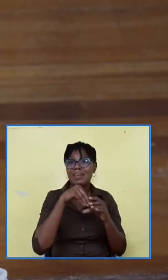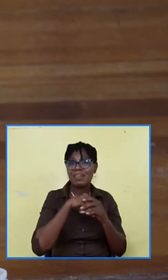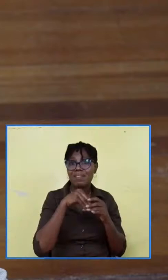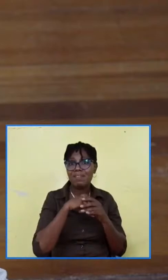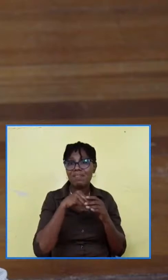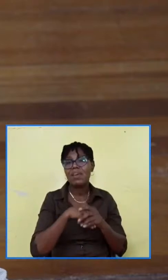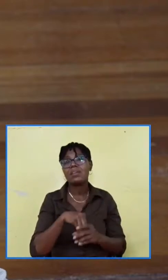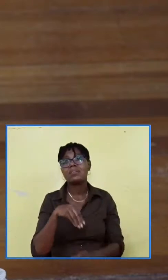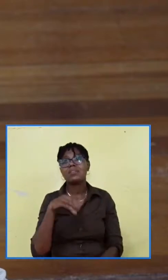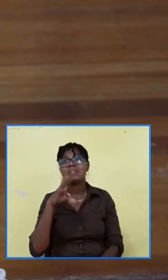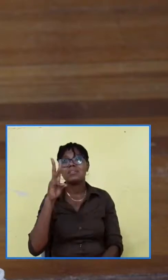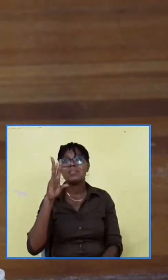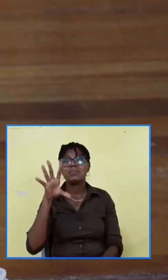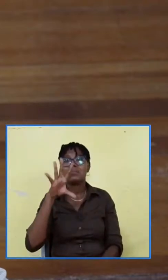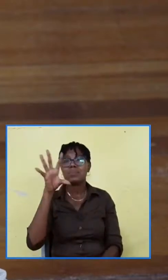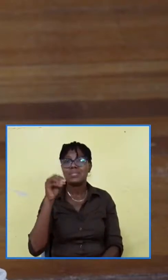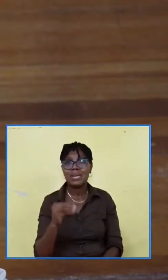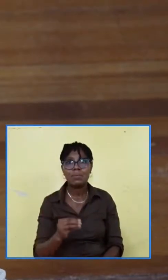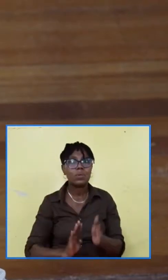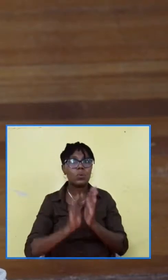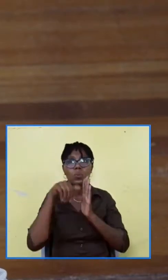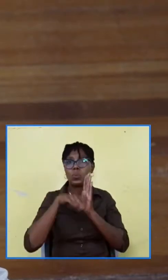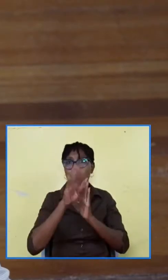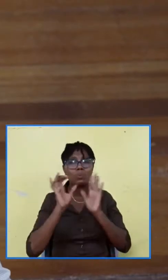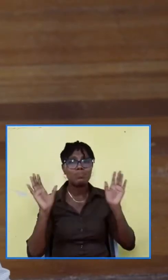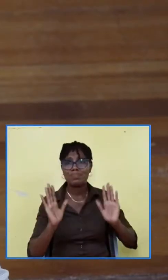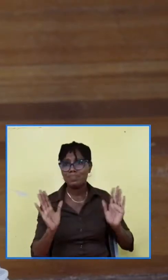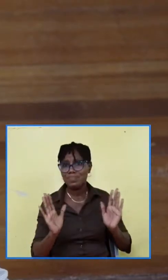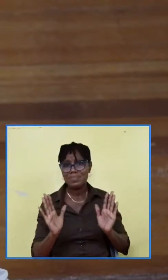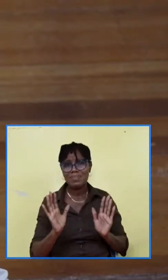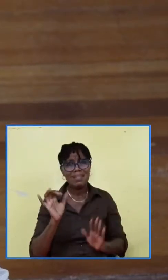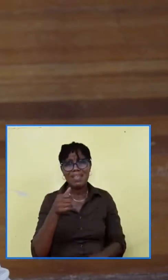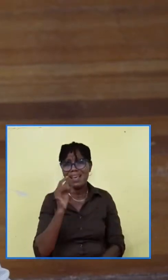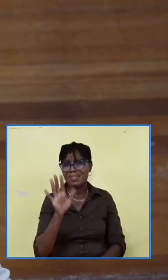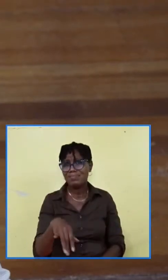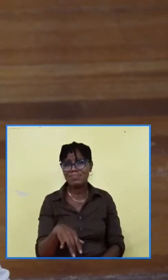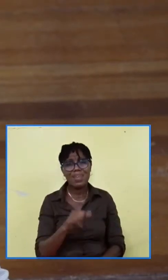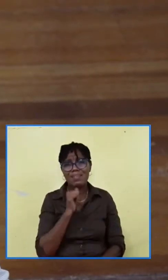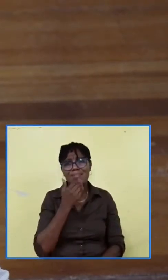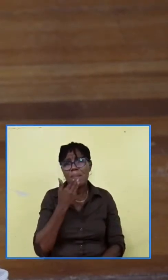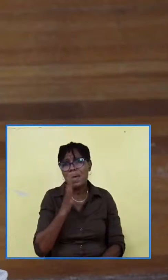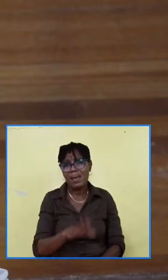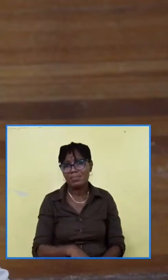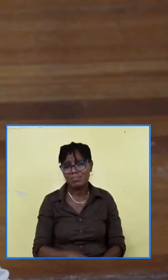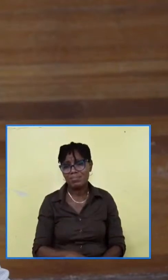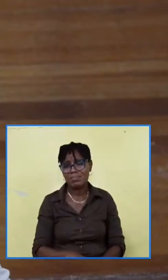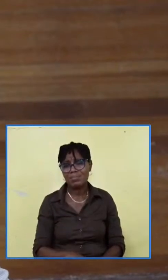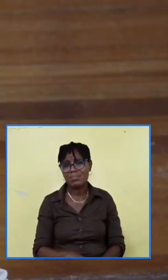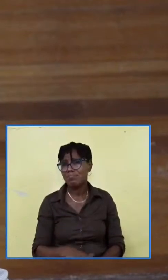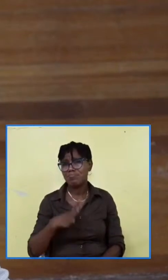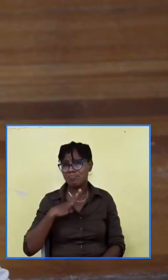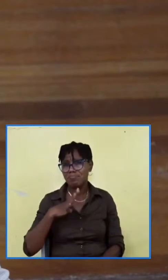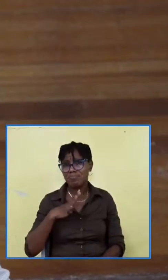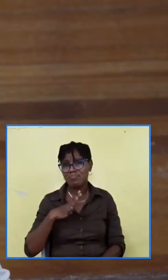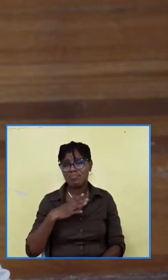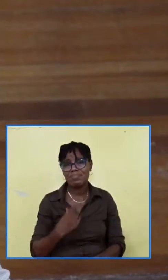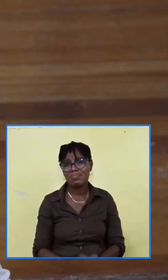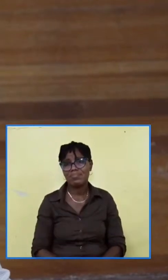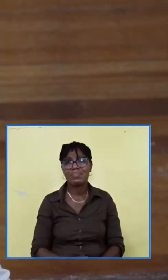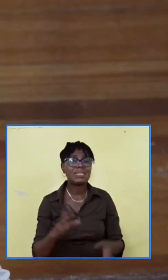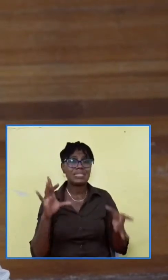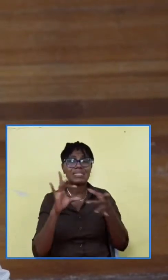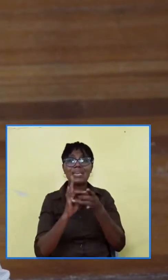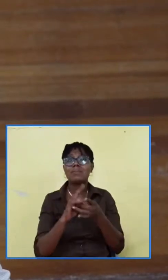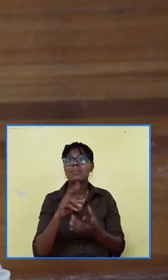in a low interest rate environment, which we have at the moment, is really not bad. And I'll just tie that to the 200 million you mentioned that the whole